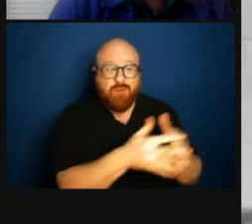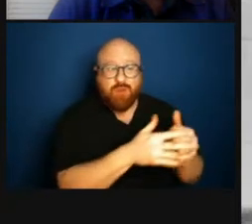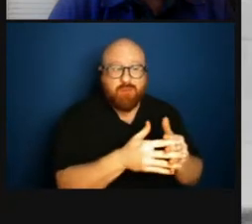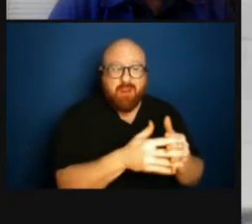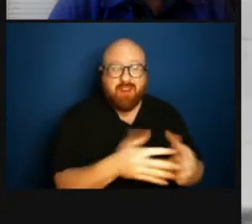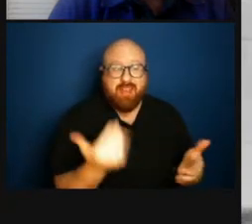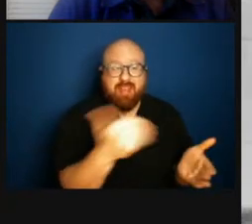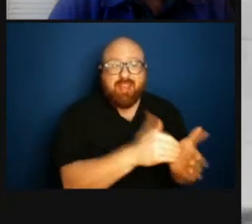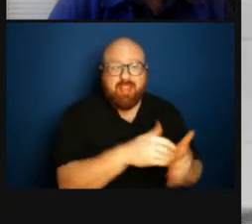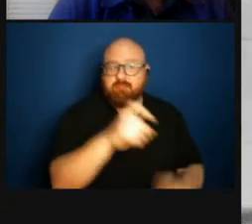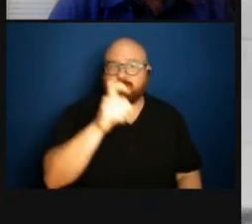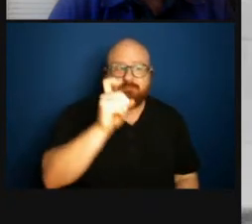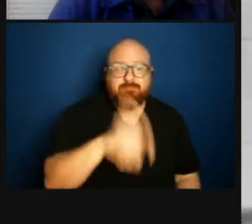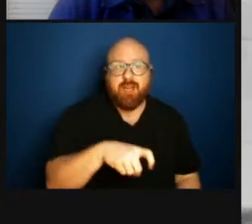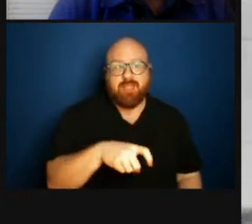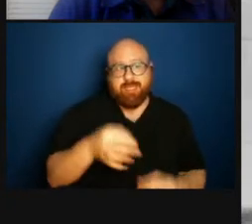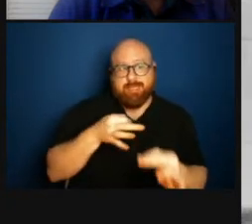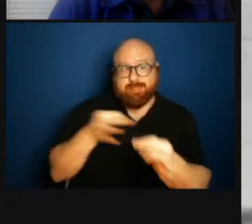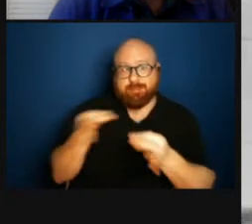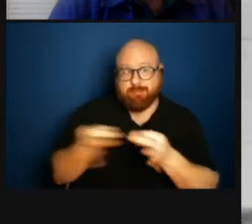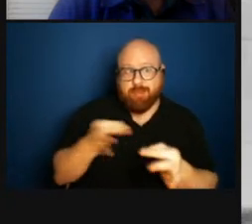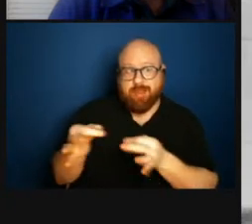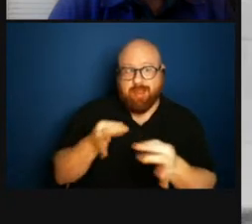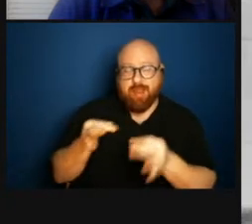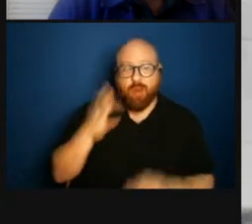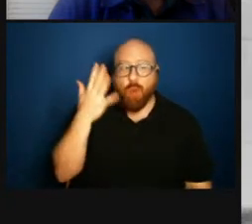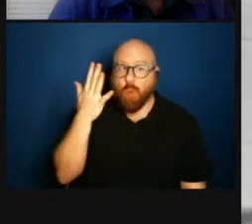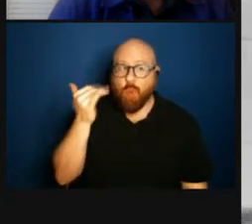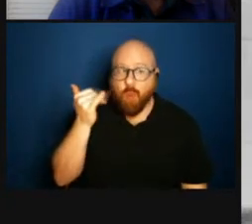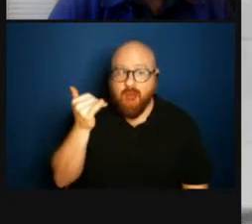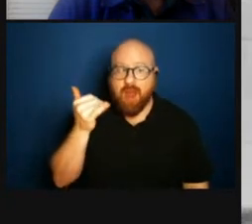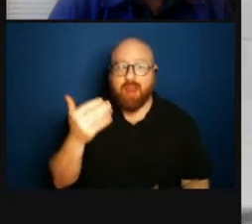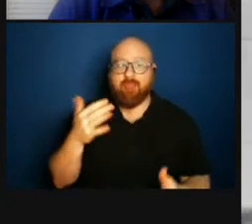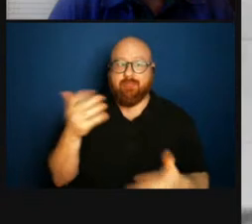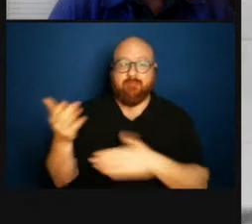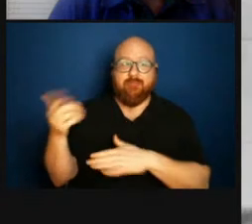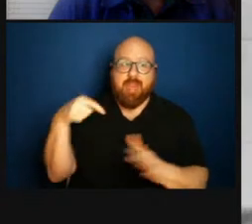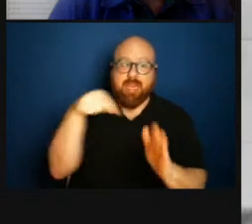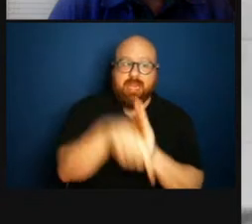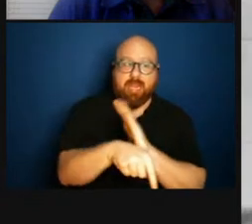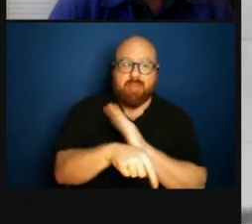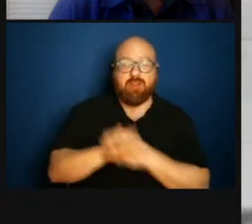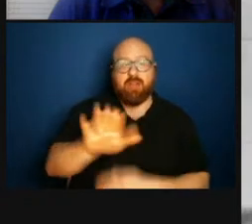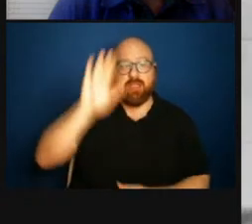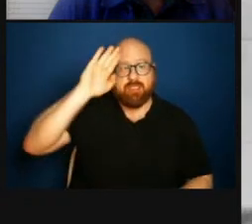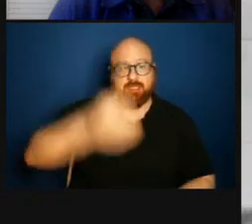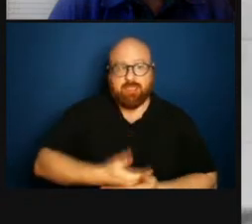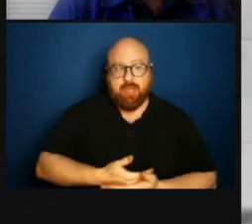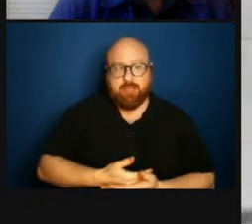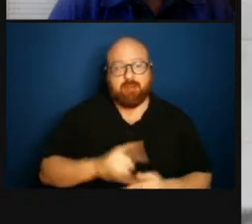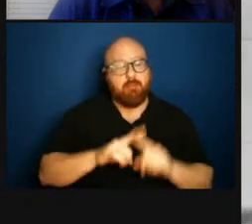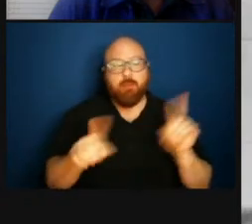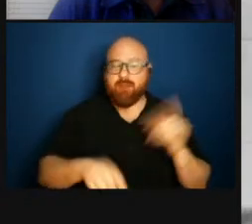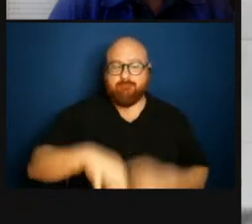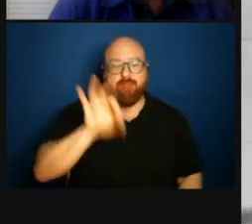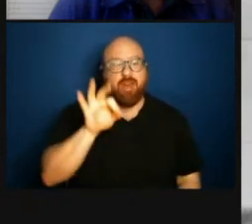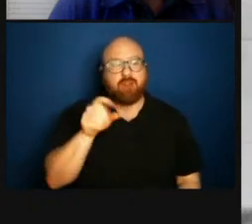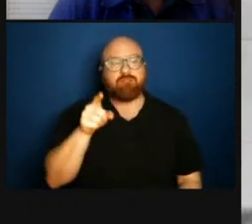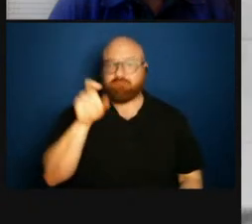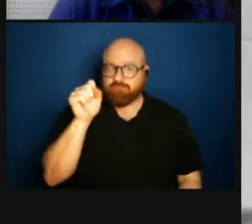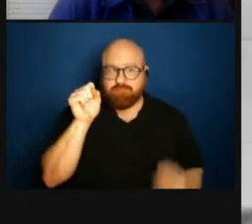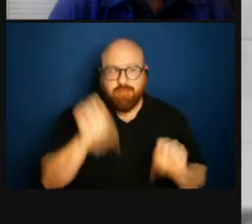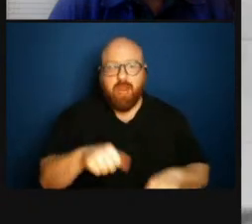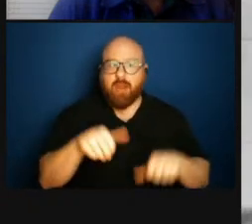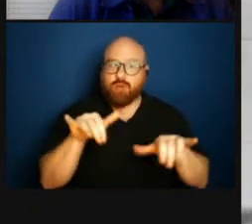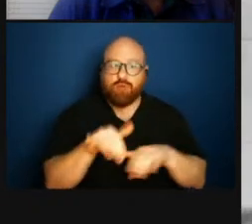executing the Secretary of War's son. But they found out that they could get away with it because